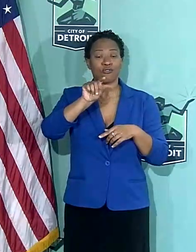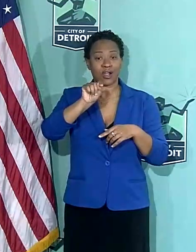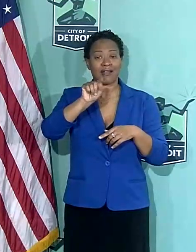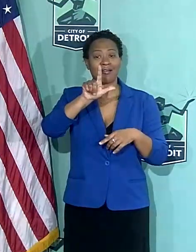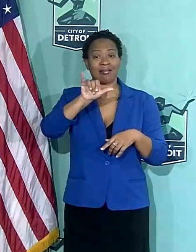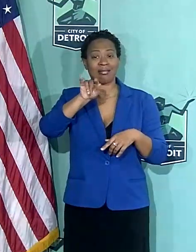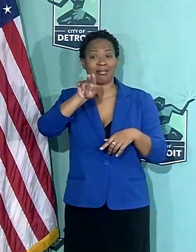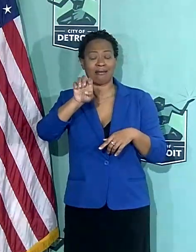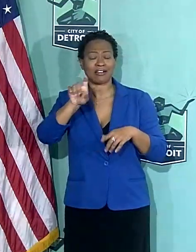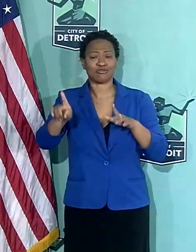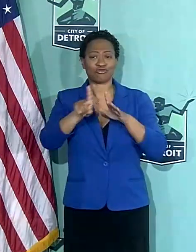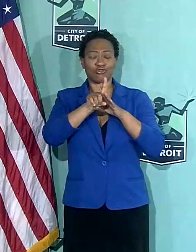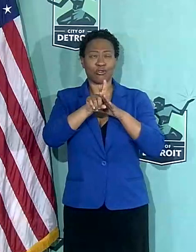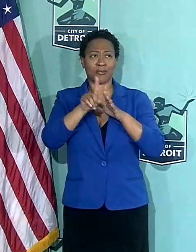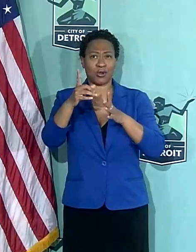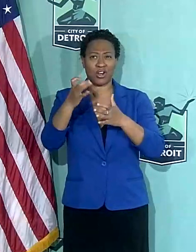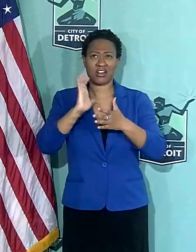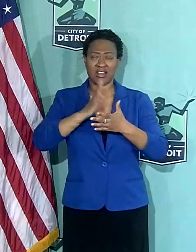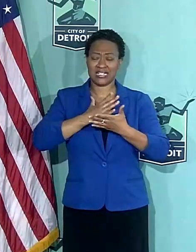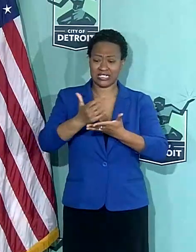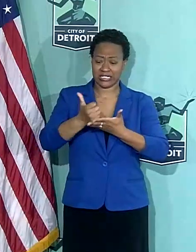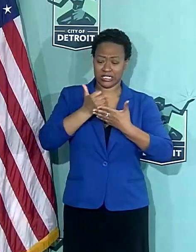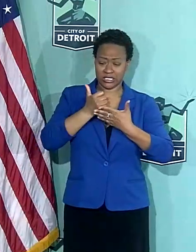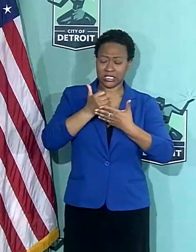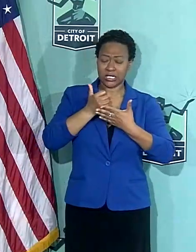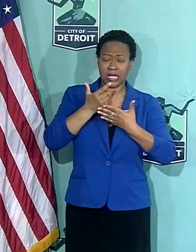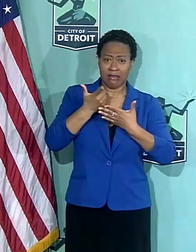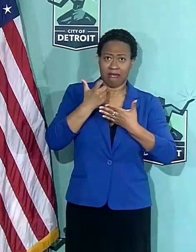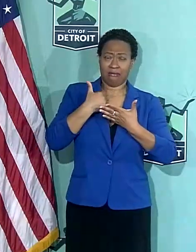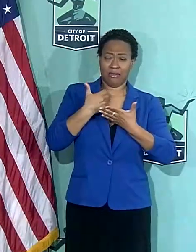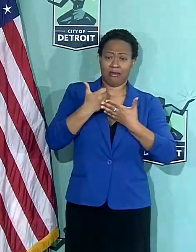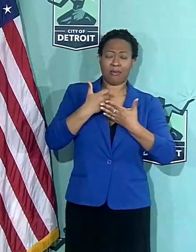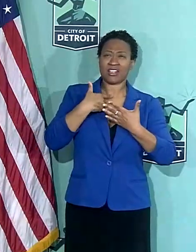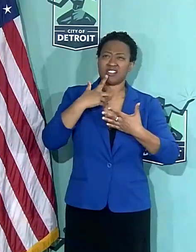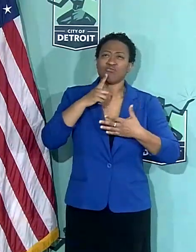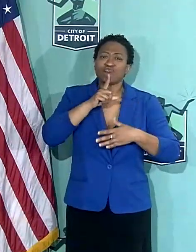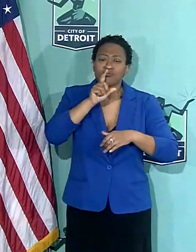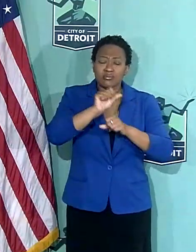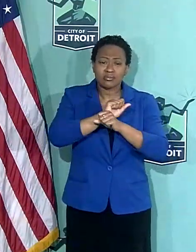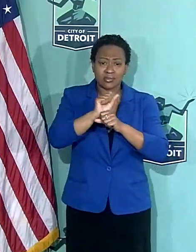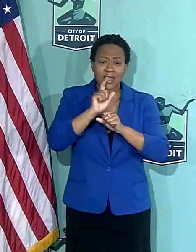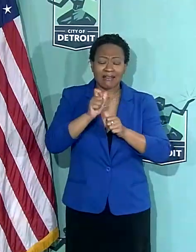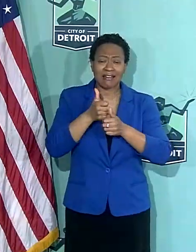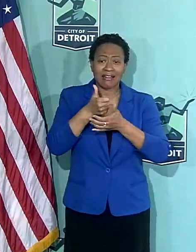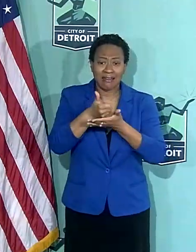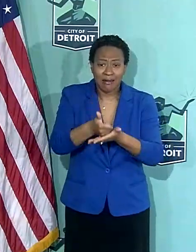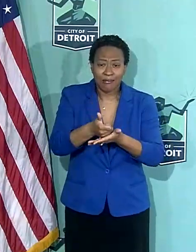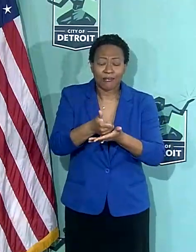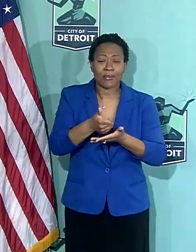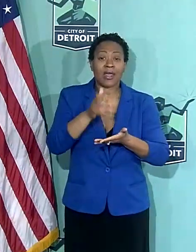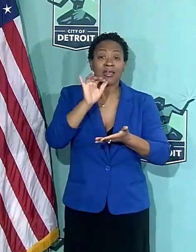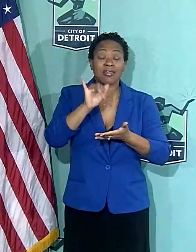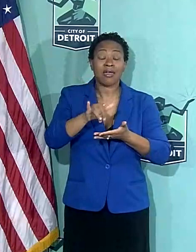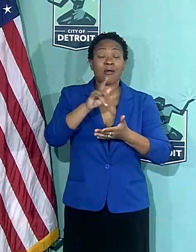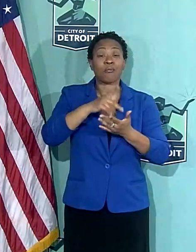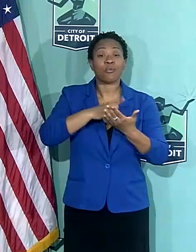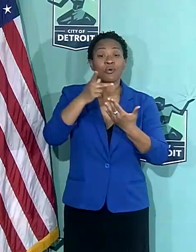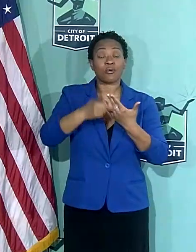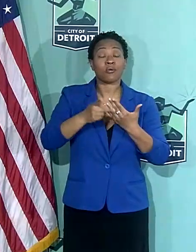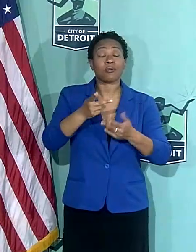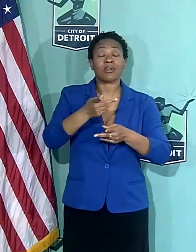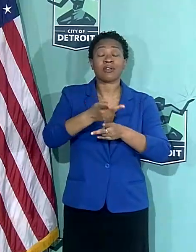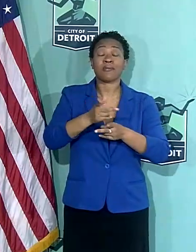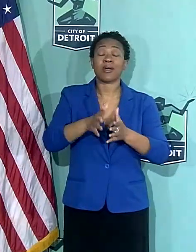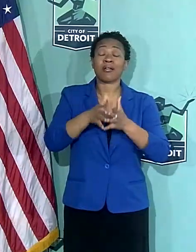it was like a layup. I wanted to do whatever I could by any means necessary. That program kept a lot of small